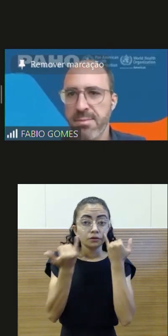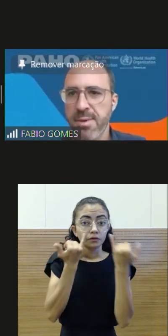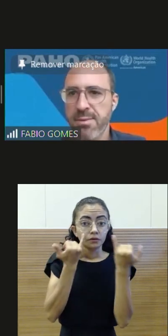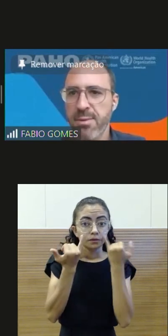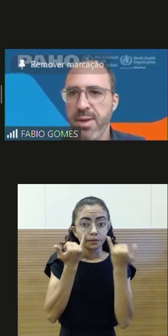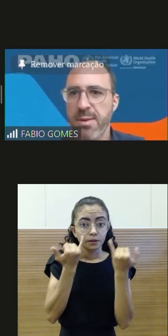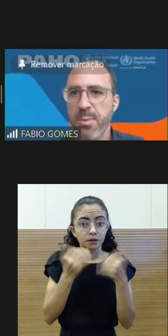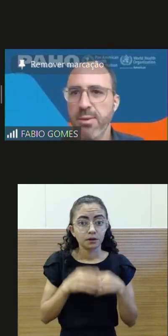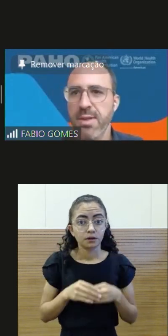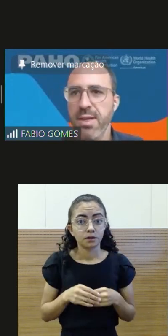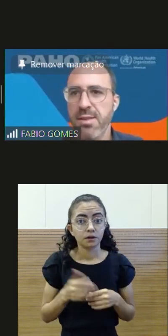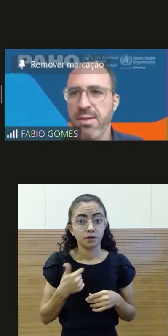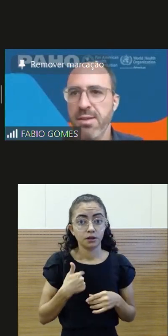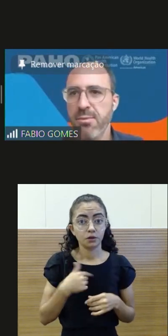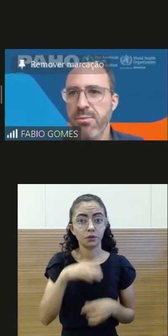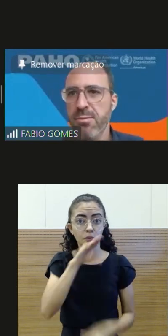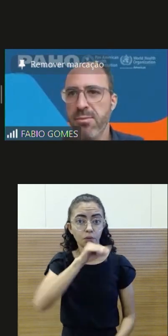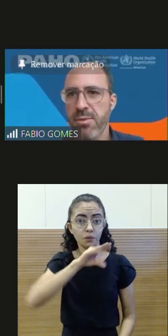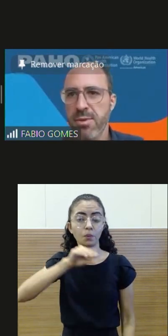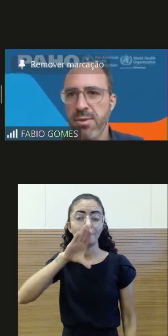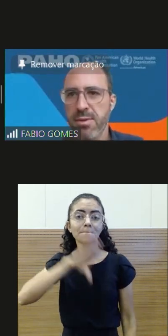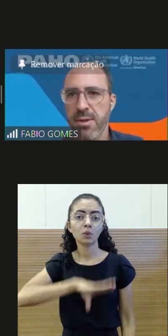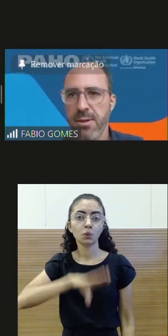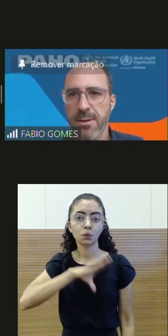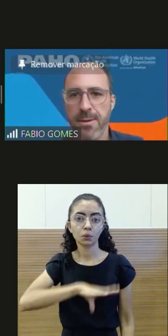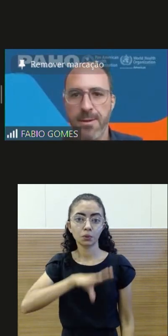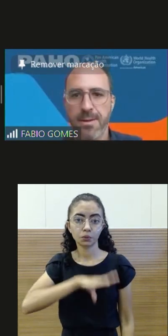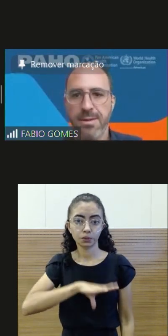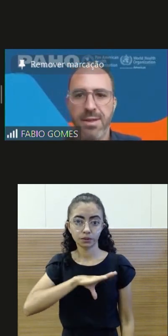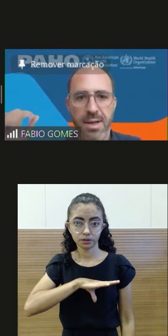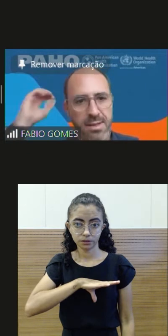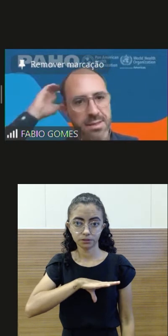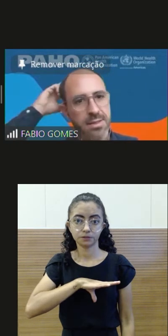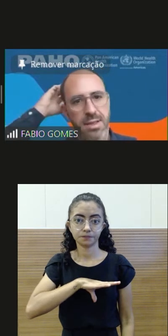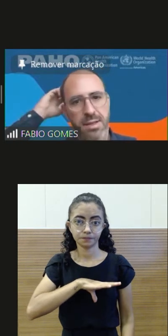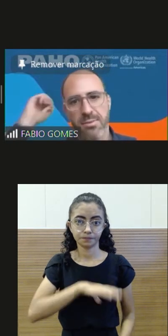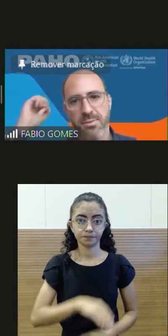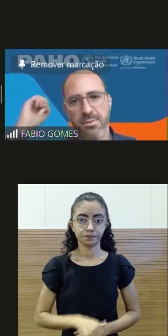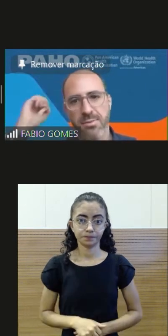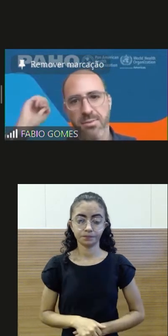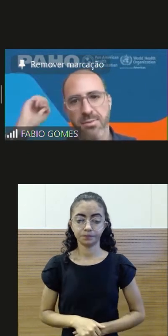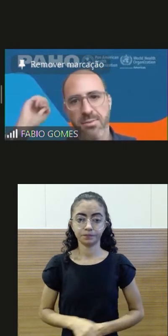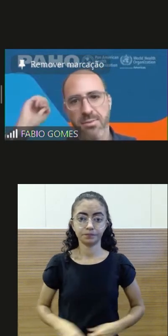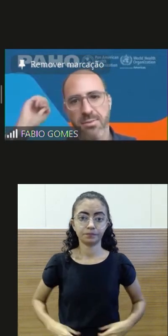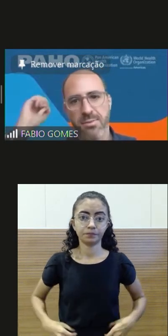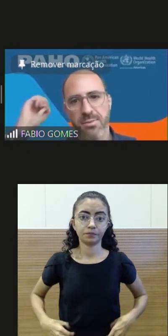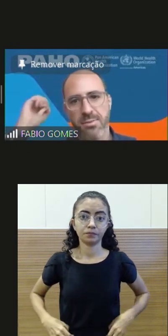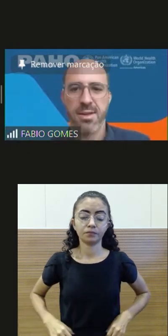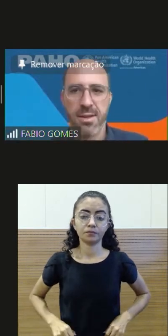Just to inform that I will talk in Portuguese.